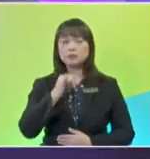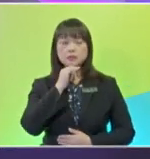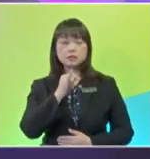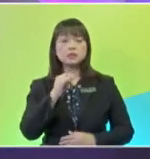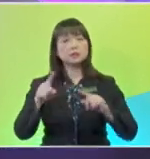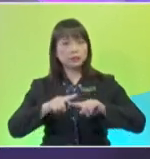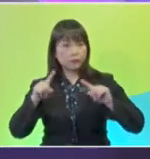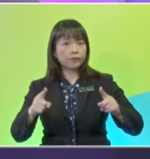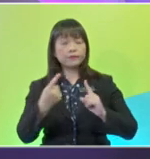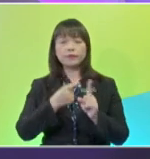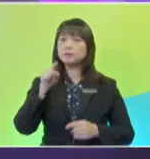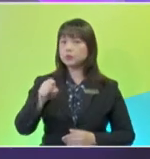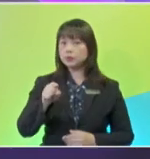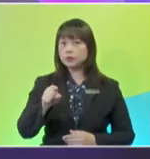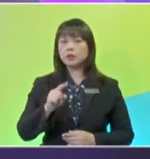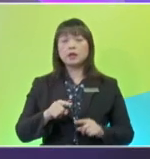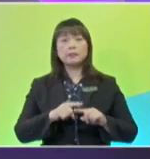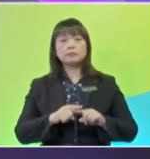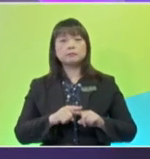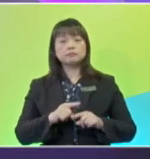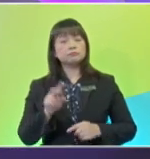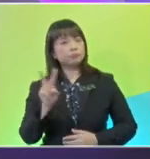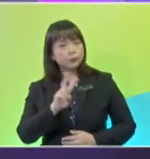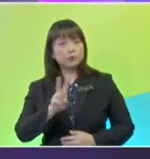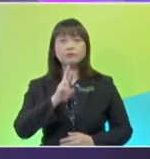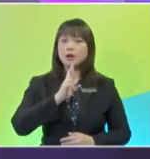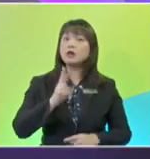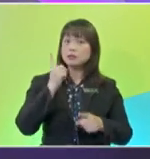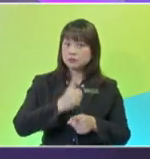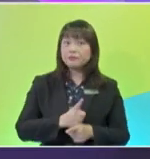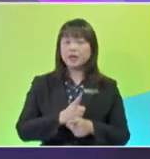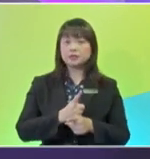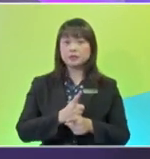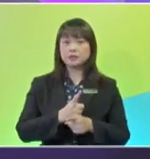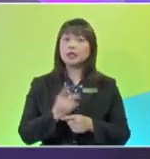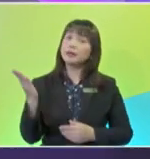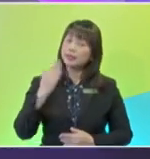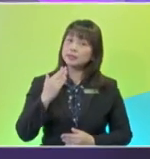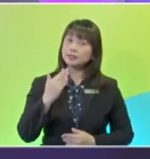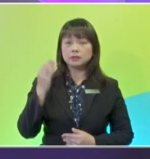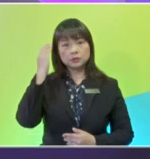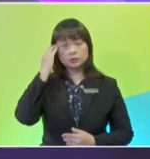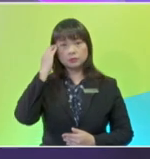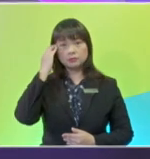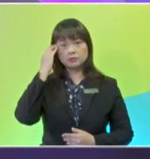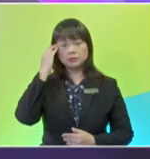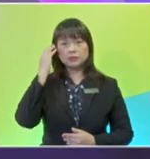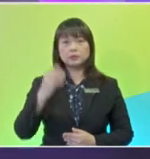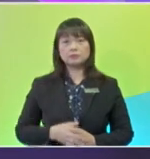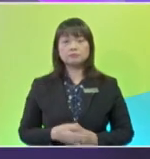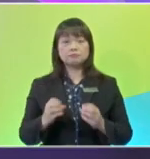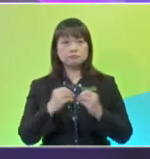is correct. Okay. But mine is also correct too. Also correct. Huh. So let us, to know more, let us find out later